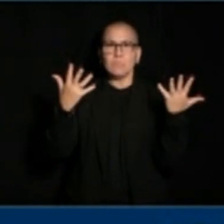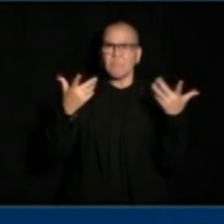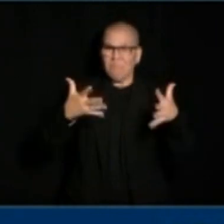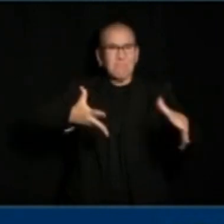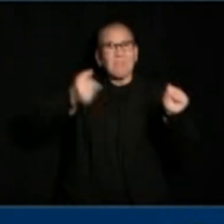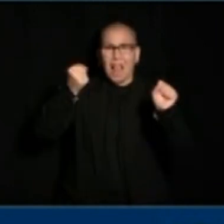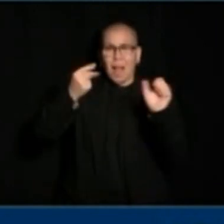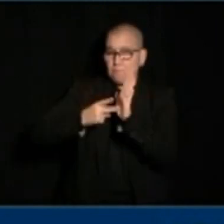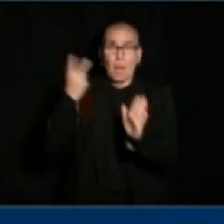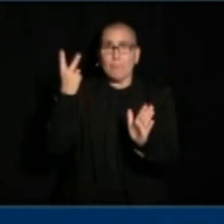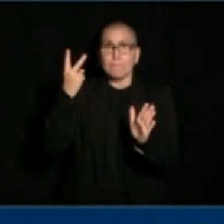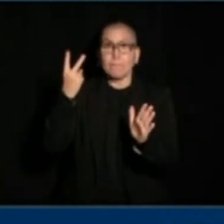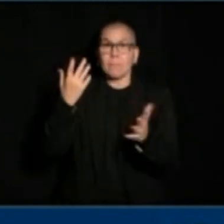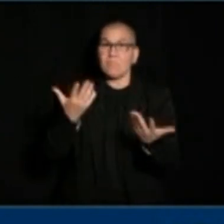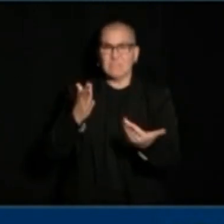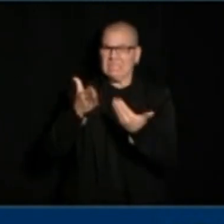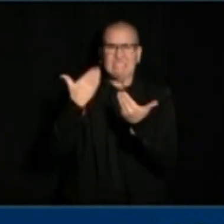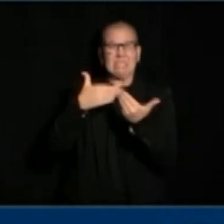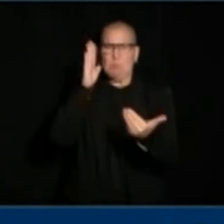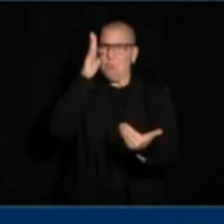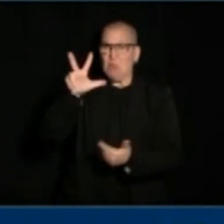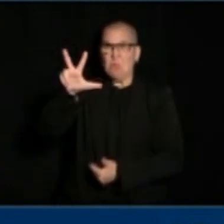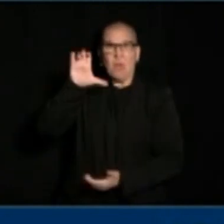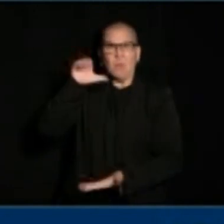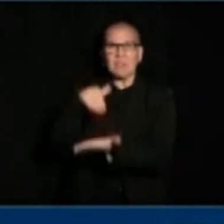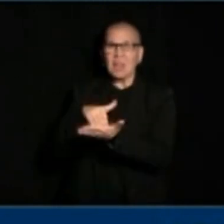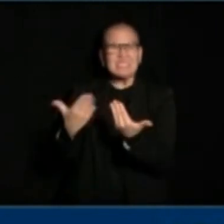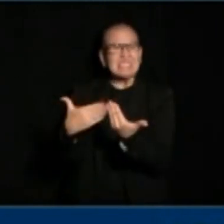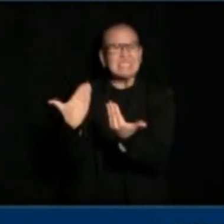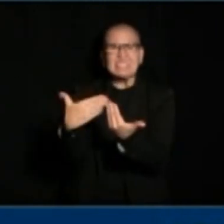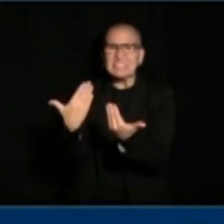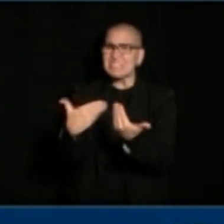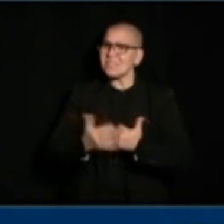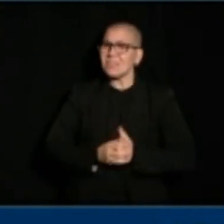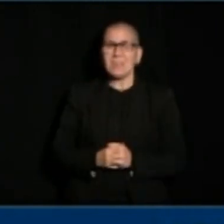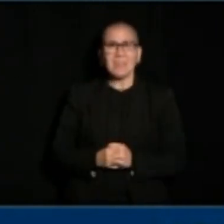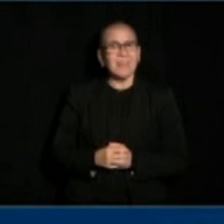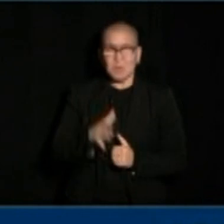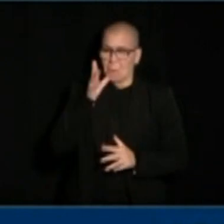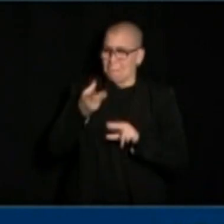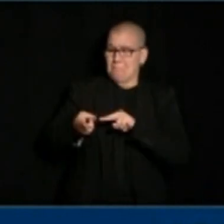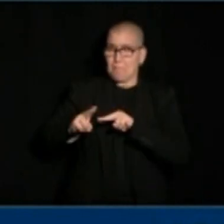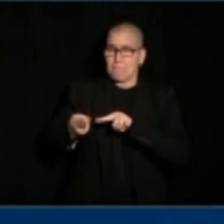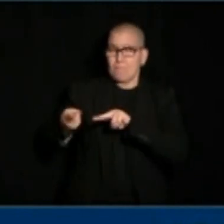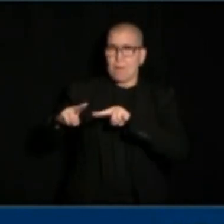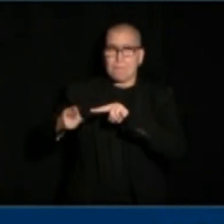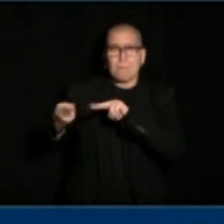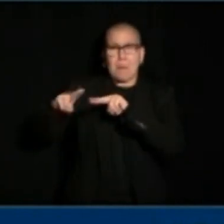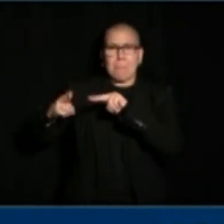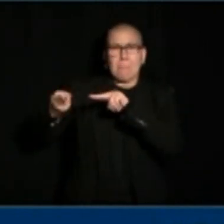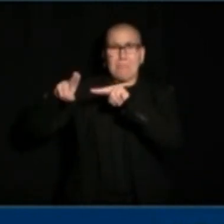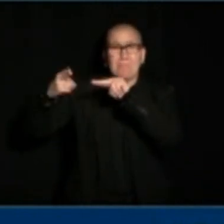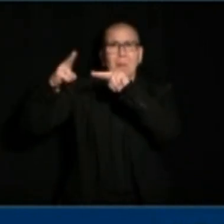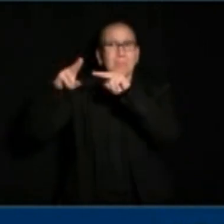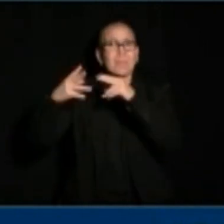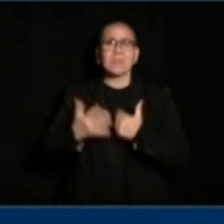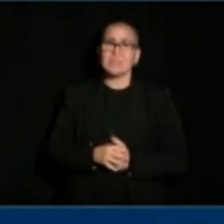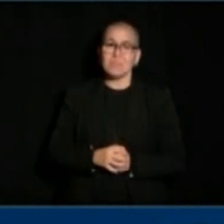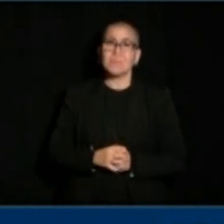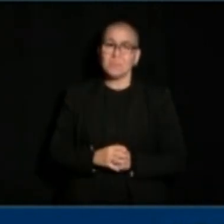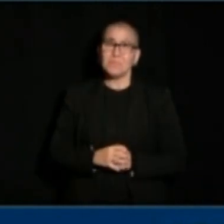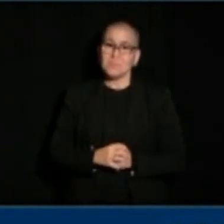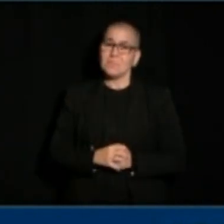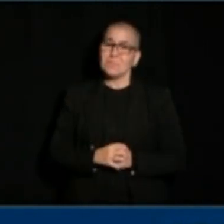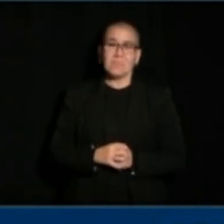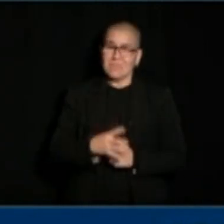to accelerate to 400,000 and 500,000. The reason it matters, if you look at this from the beginning,